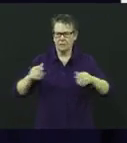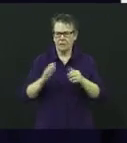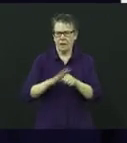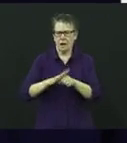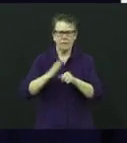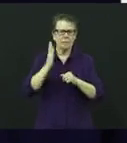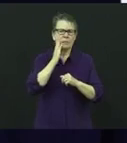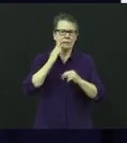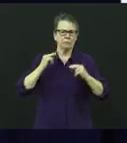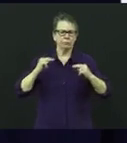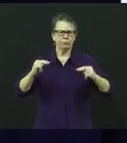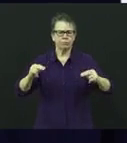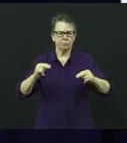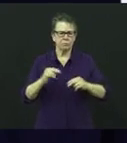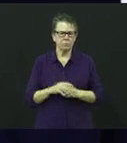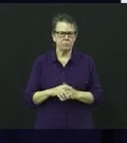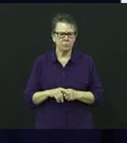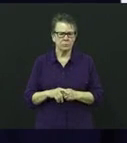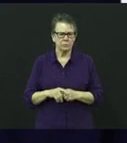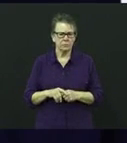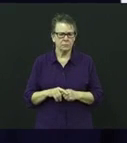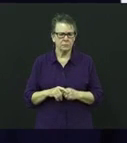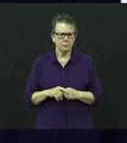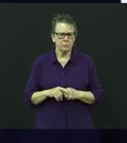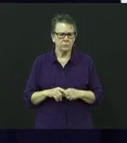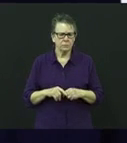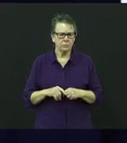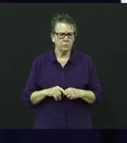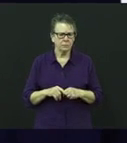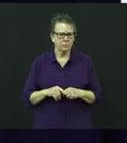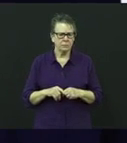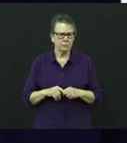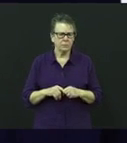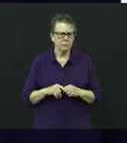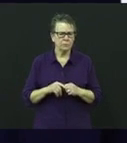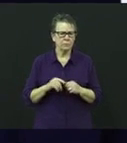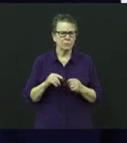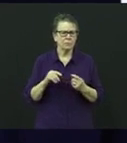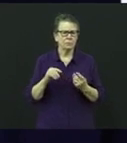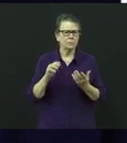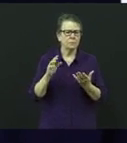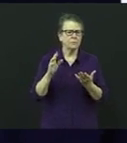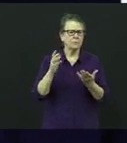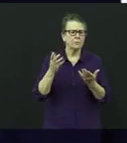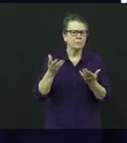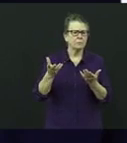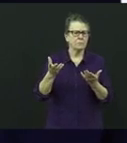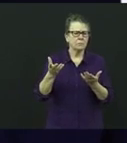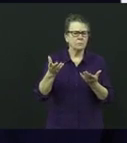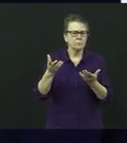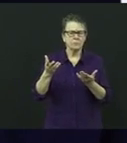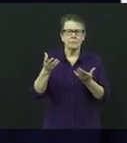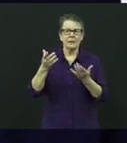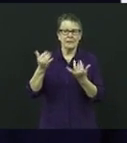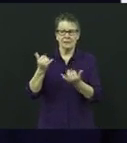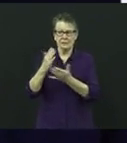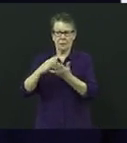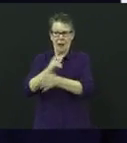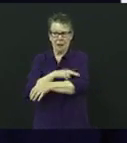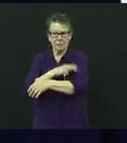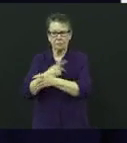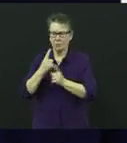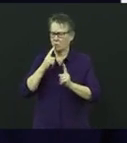have COVID-19. We hope by the beginning of next week, we'll have a complete plan that we'll be able to share with all